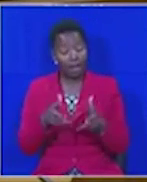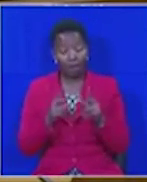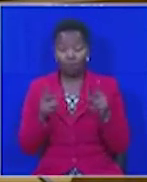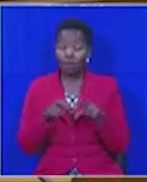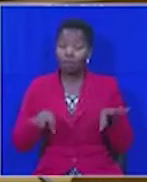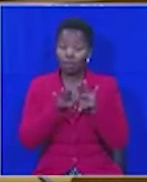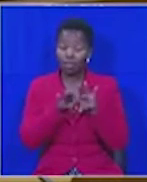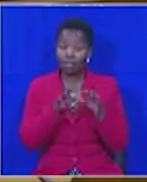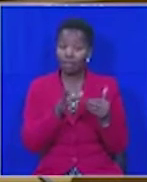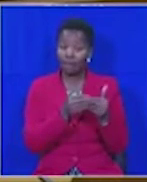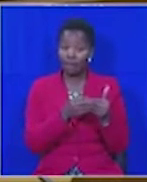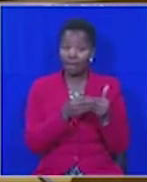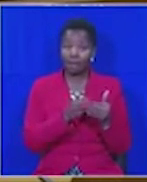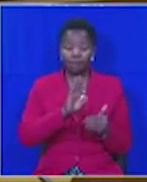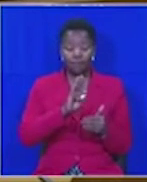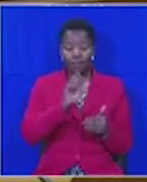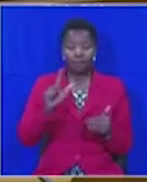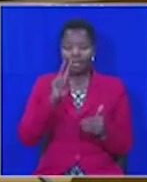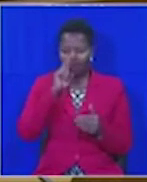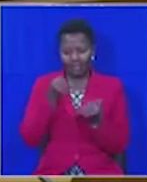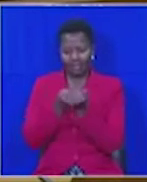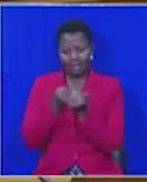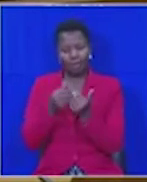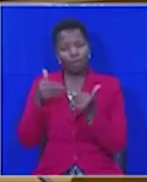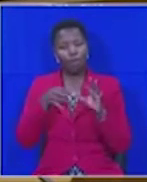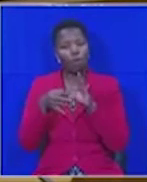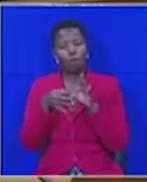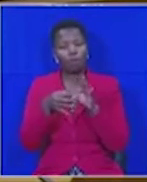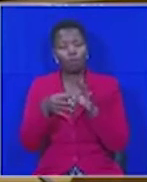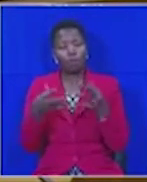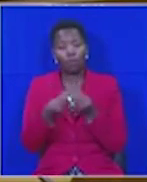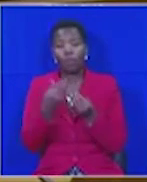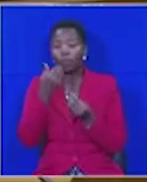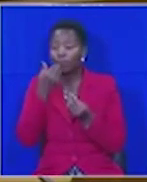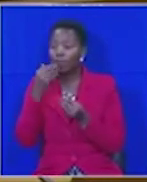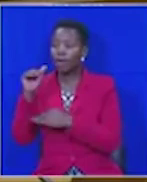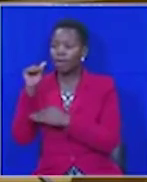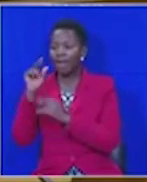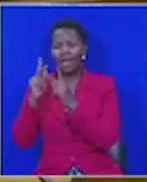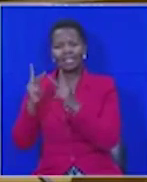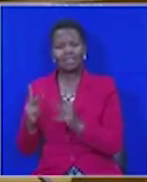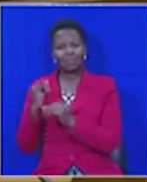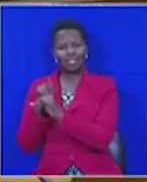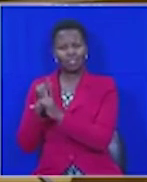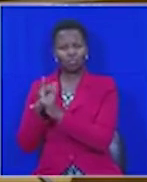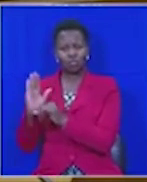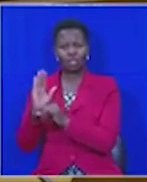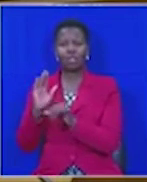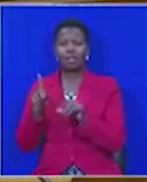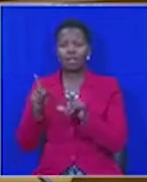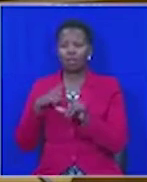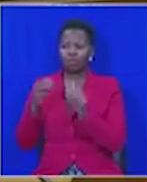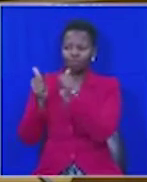bill strengthens cooperation between government and accountable institutions, especially banks and firms,